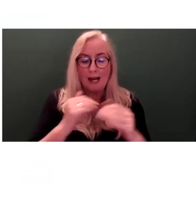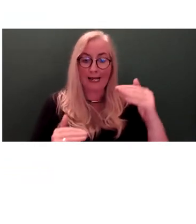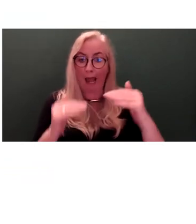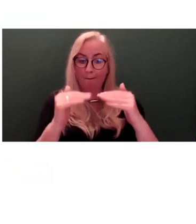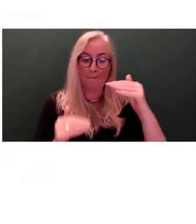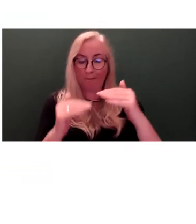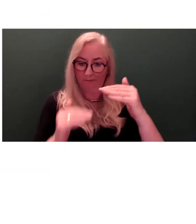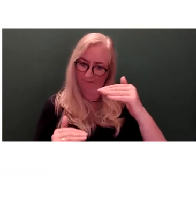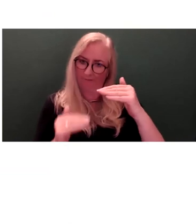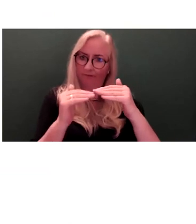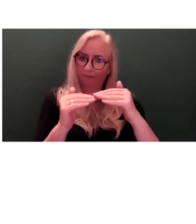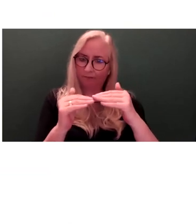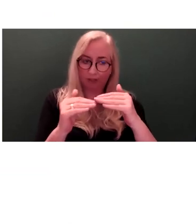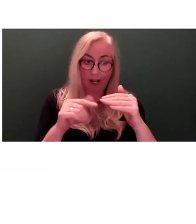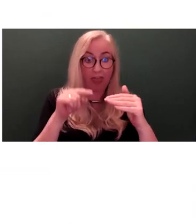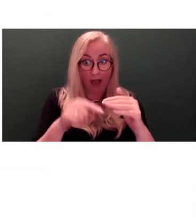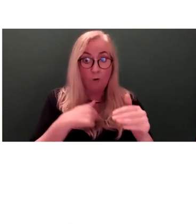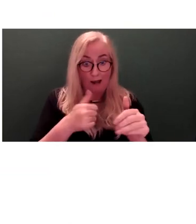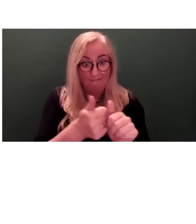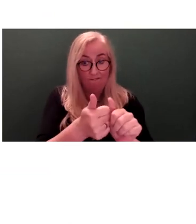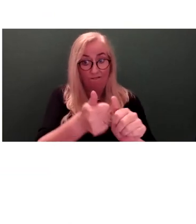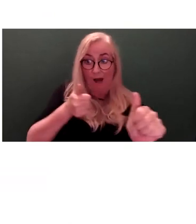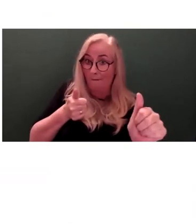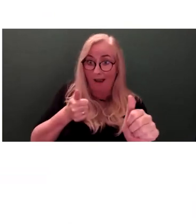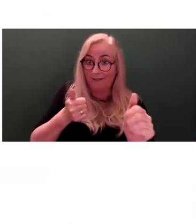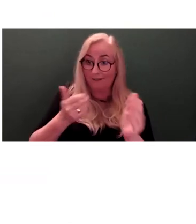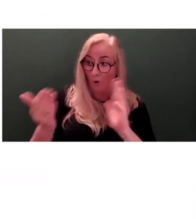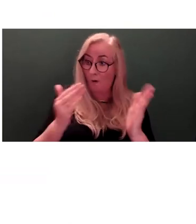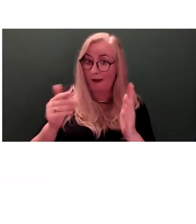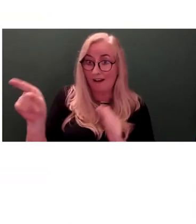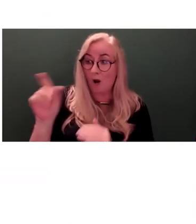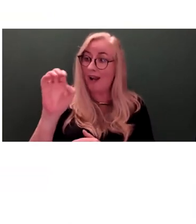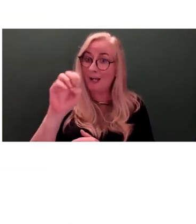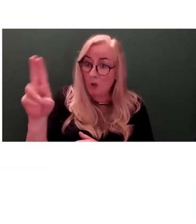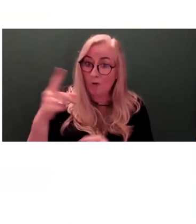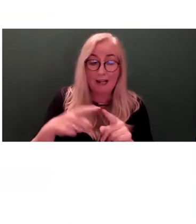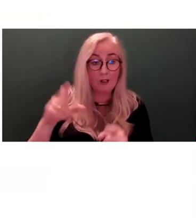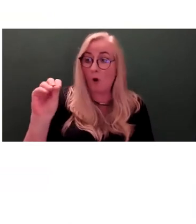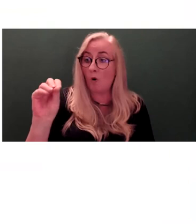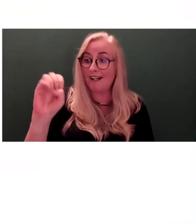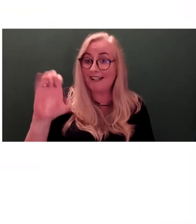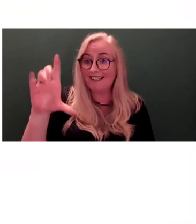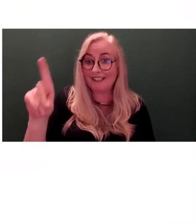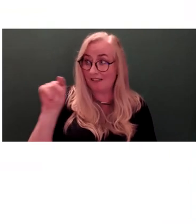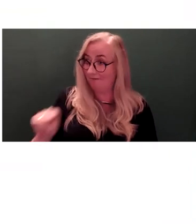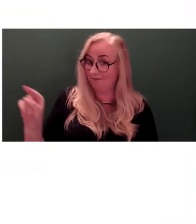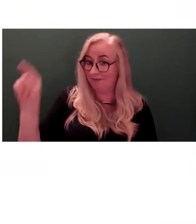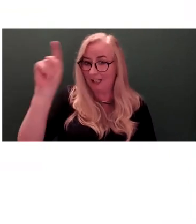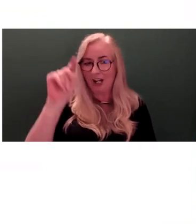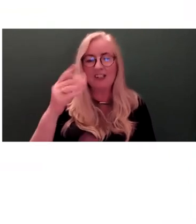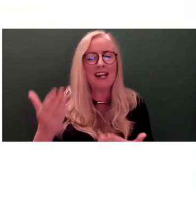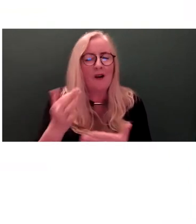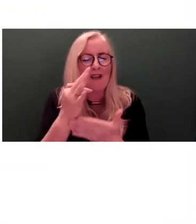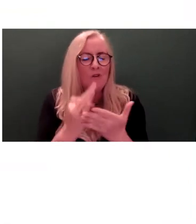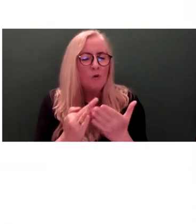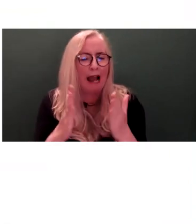saw was so far behind those of our EU and OECD counterparts. Just a couple of housekeeping